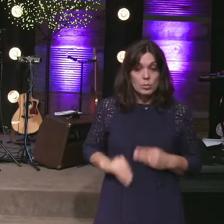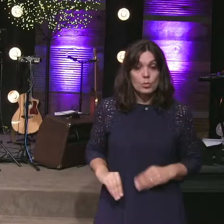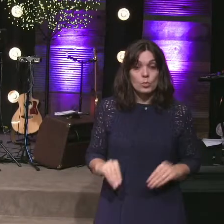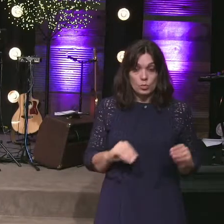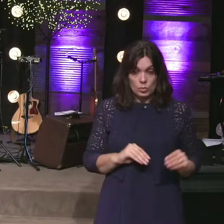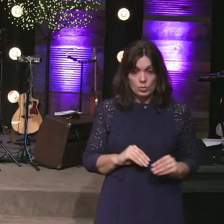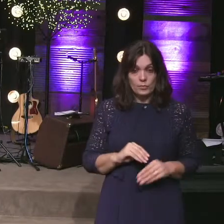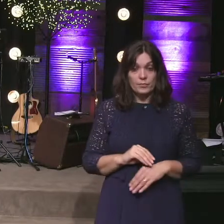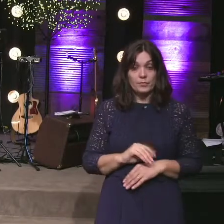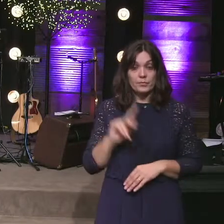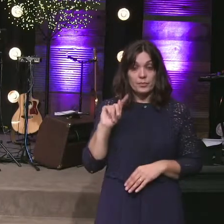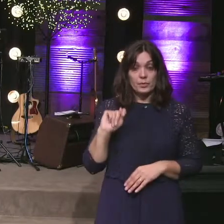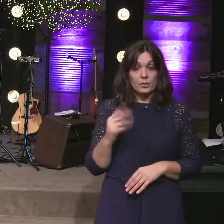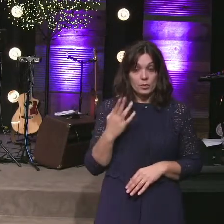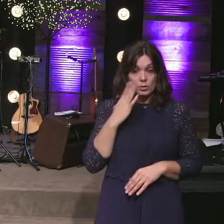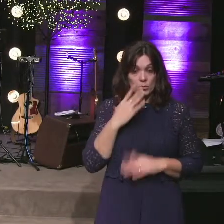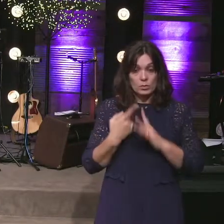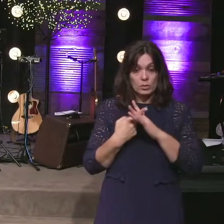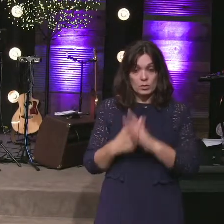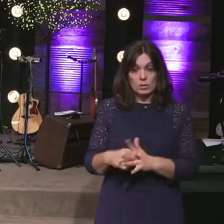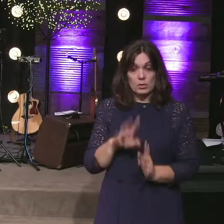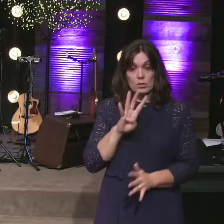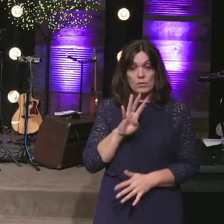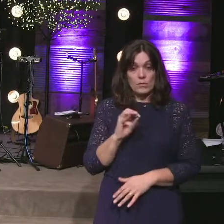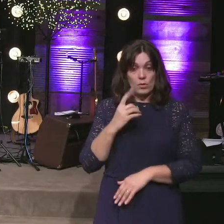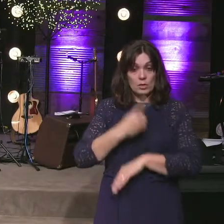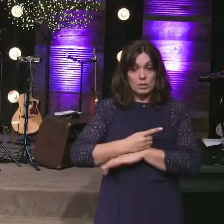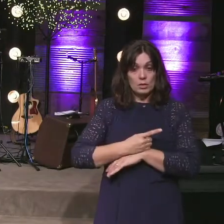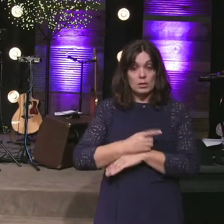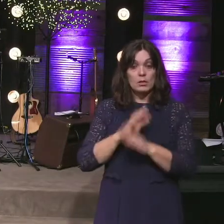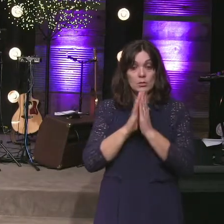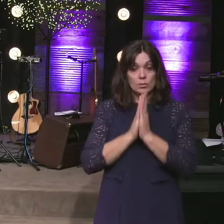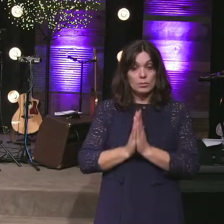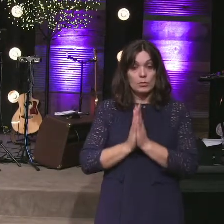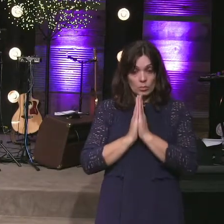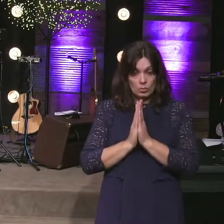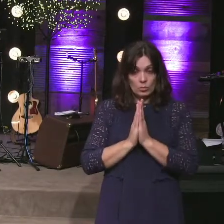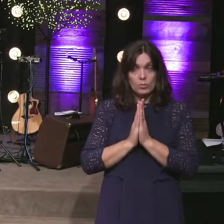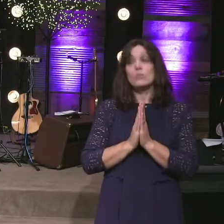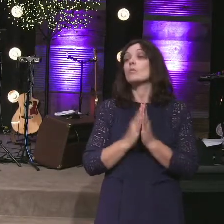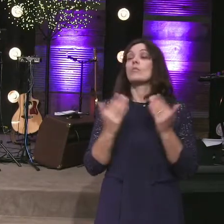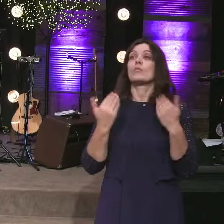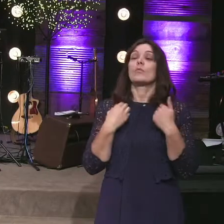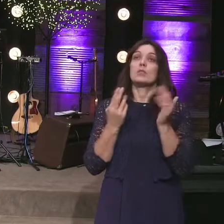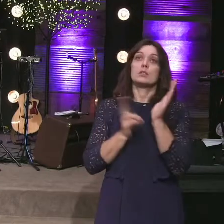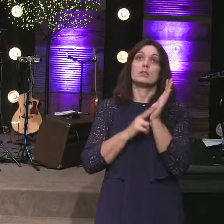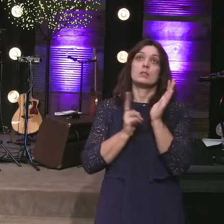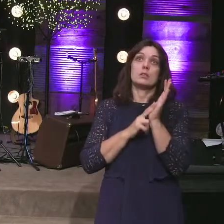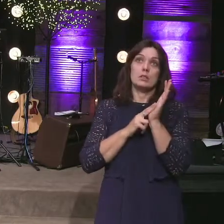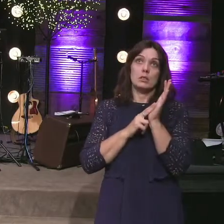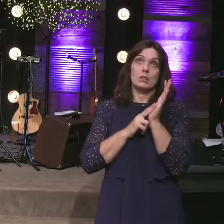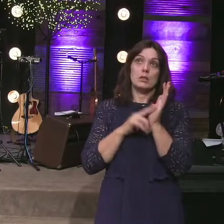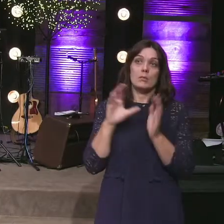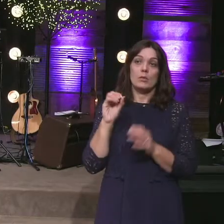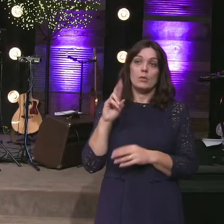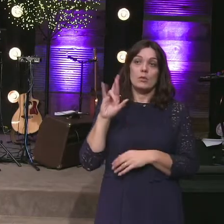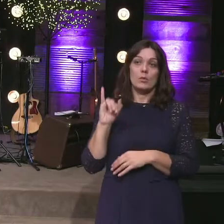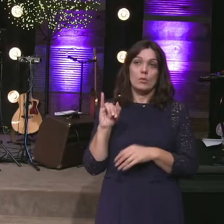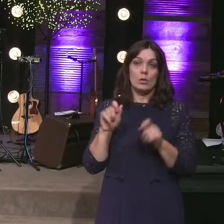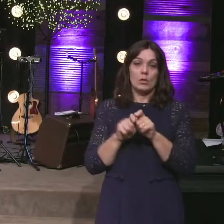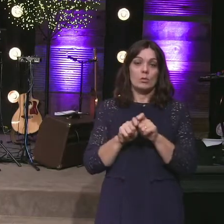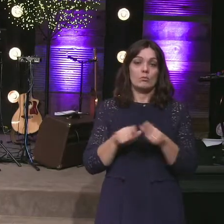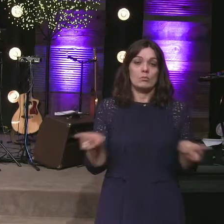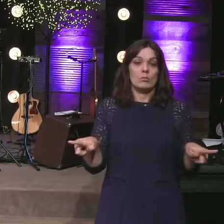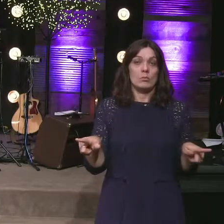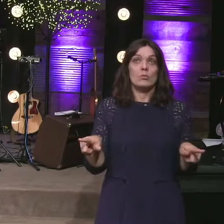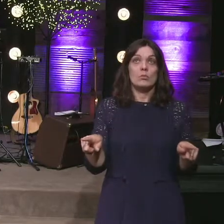Thursday, we're kicking off a 40 days of prayer. And there's a sign up that Corey sent out to us.